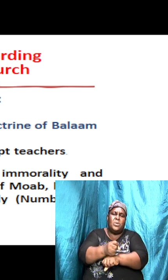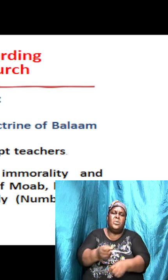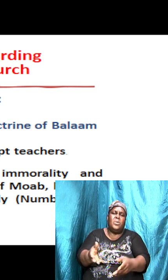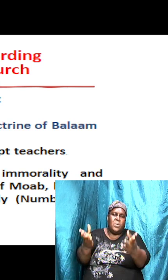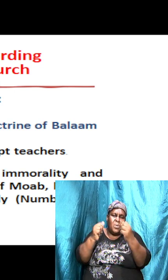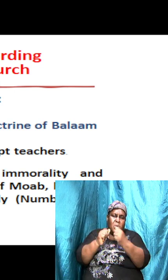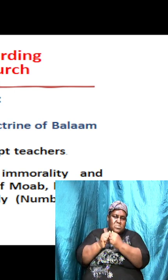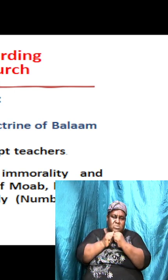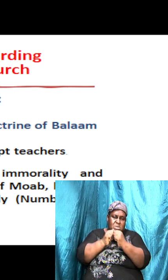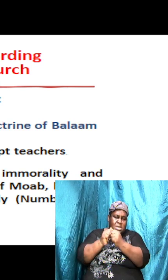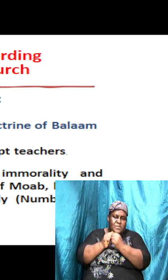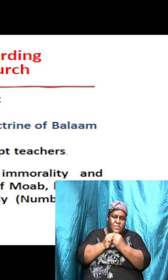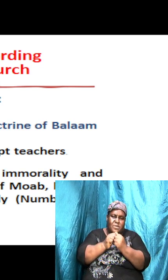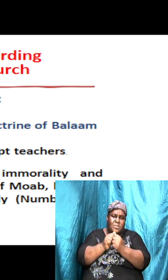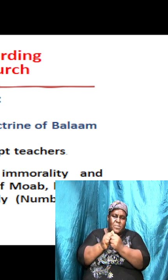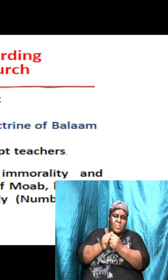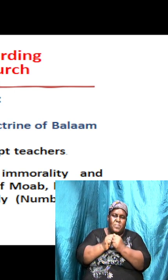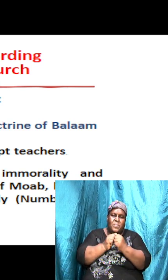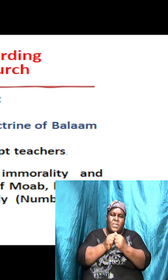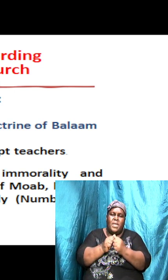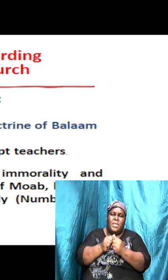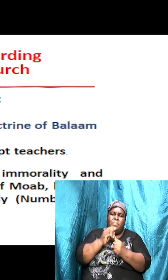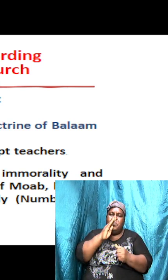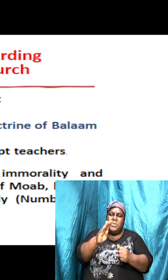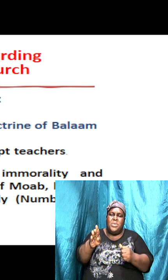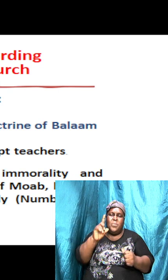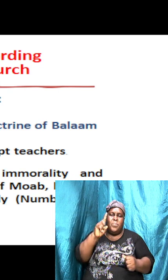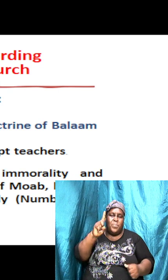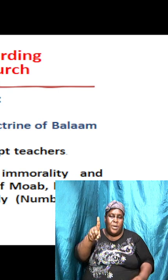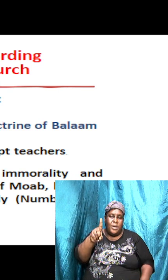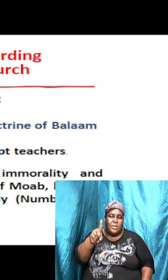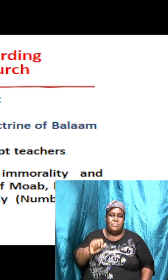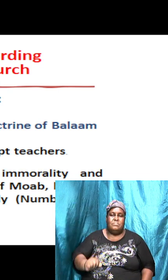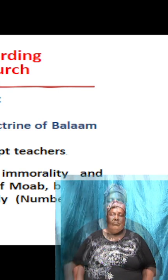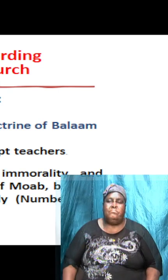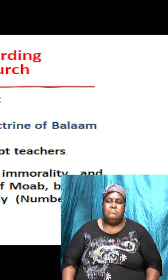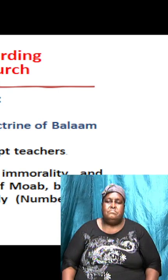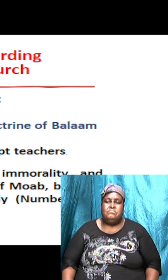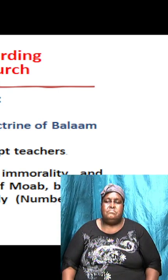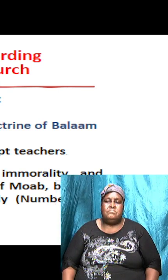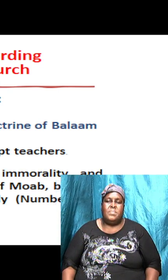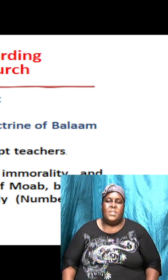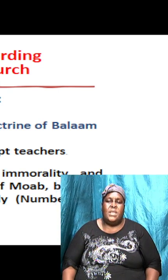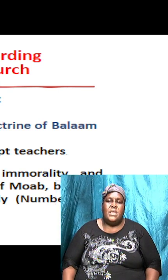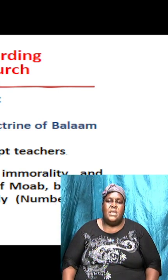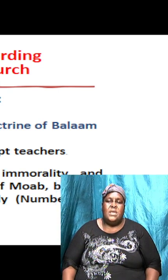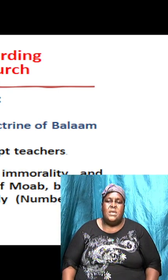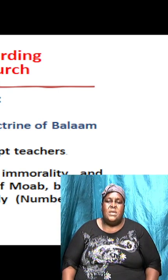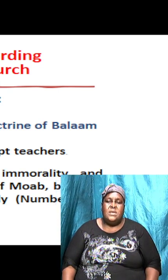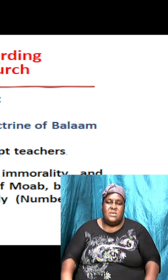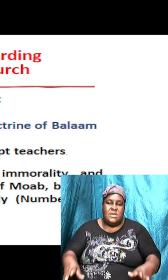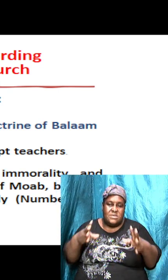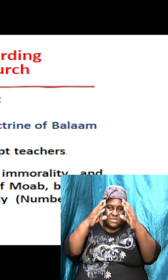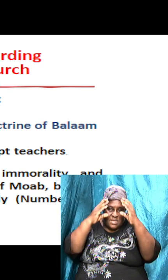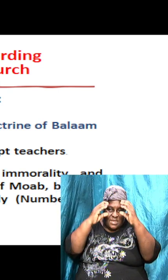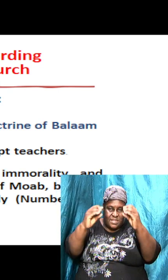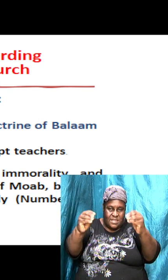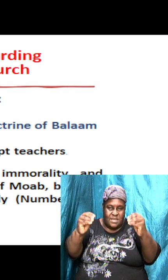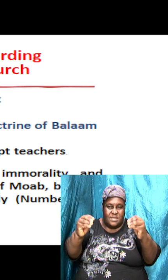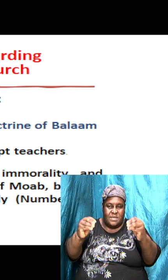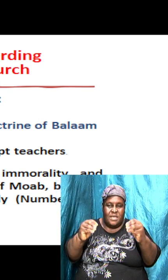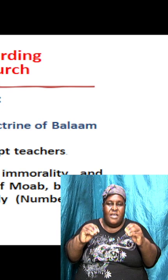together and be one, so to speak. So that is essentially teaching and